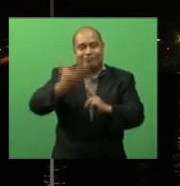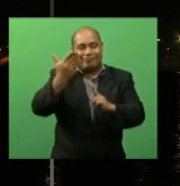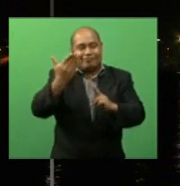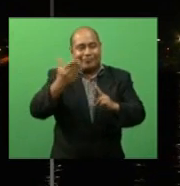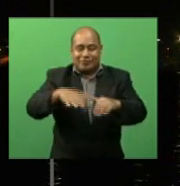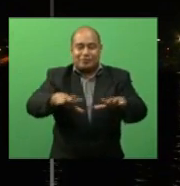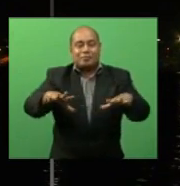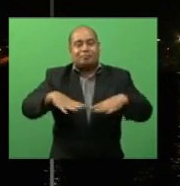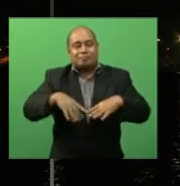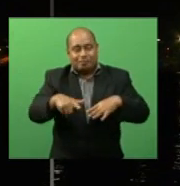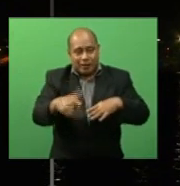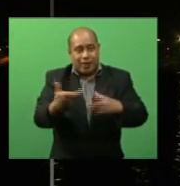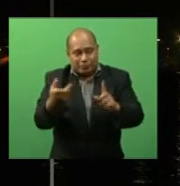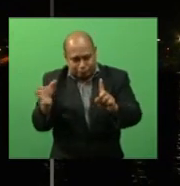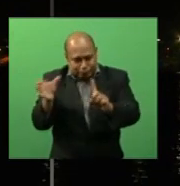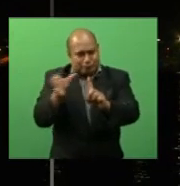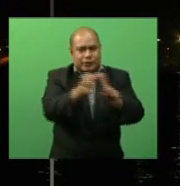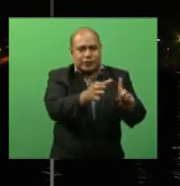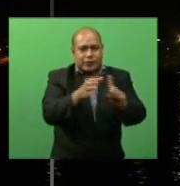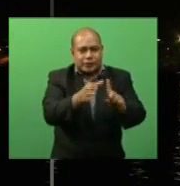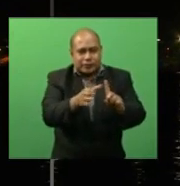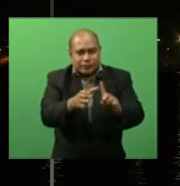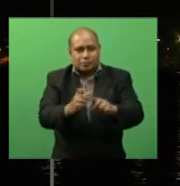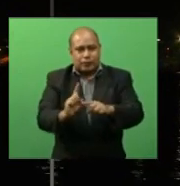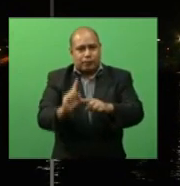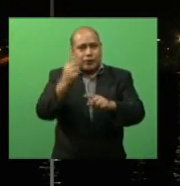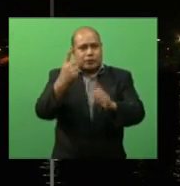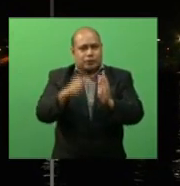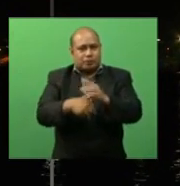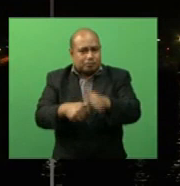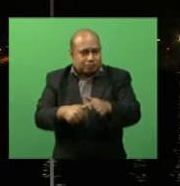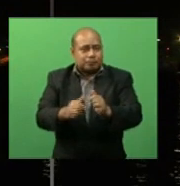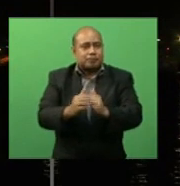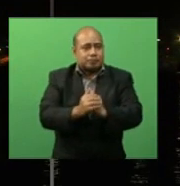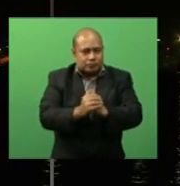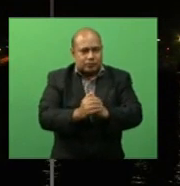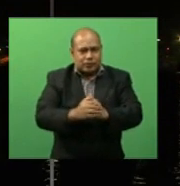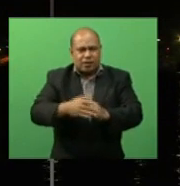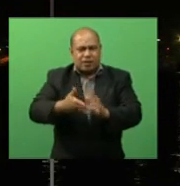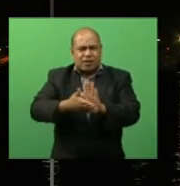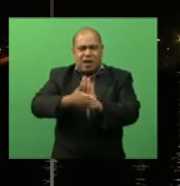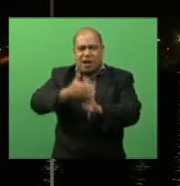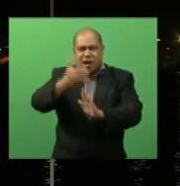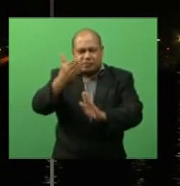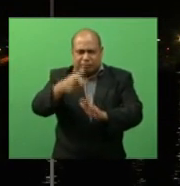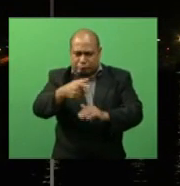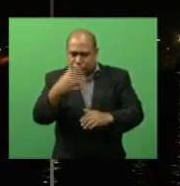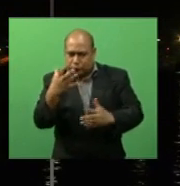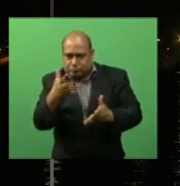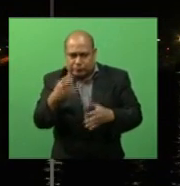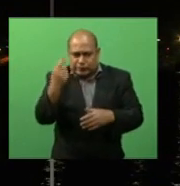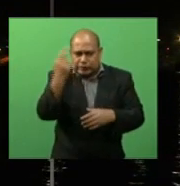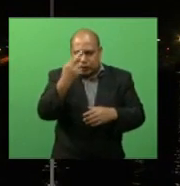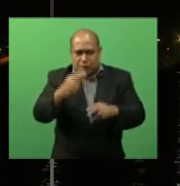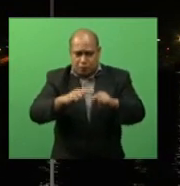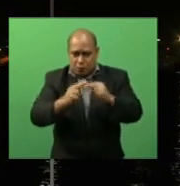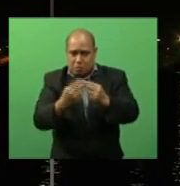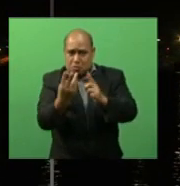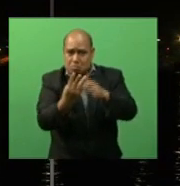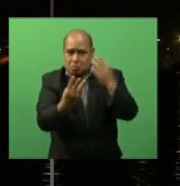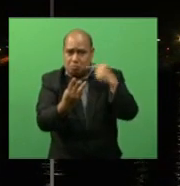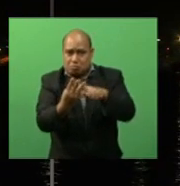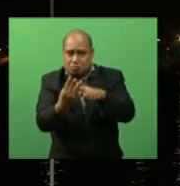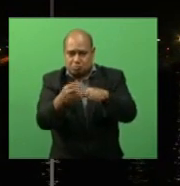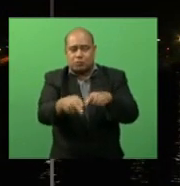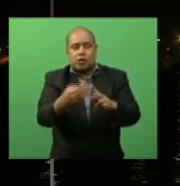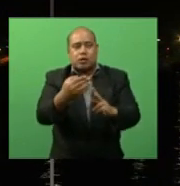April 1st, deemed a high-risk area, after a family of 3 tested positive for the coronavirus. Venina Rakautonga